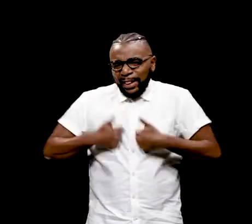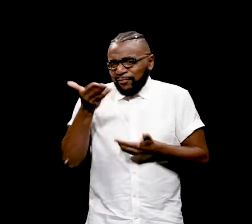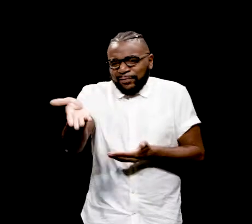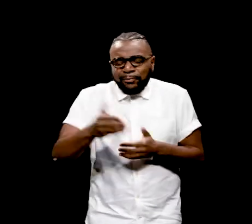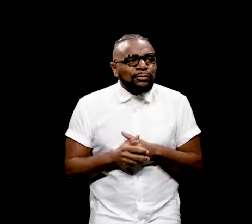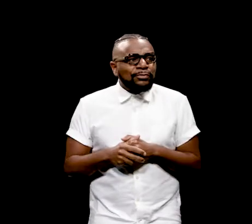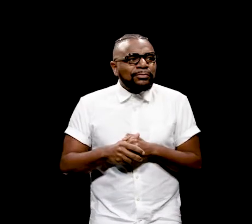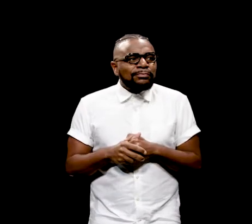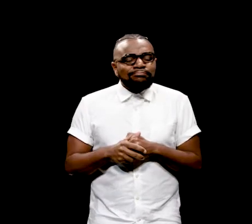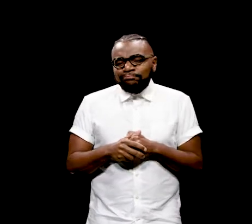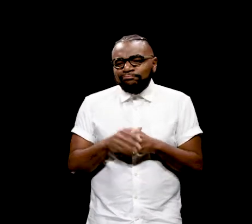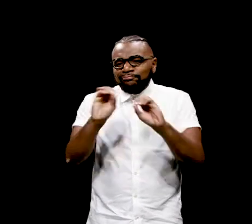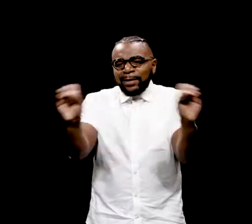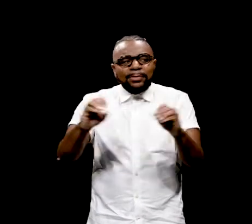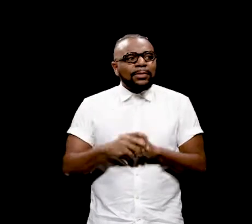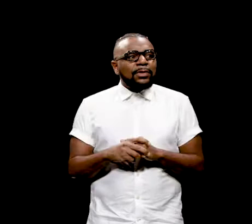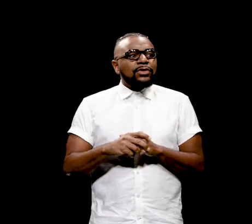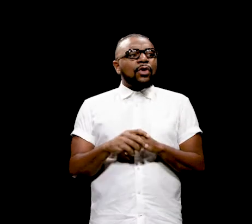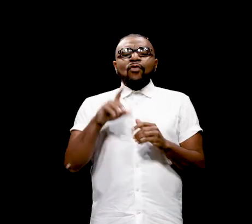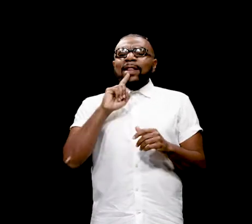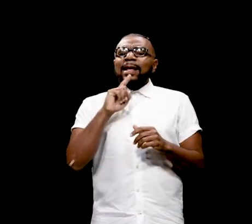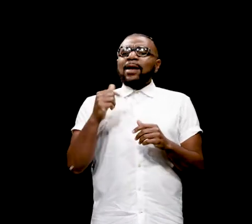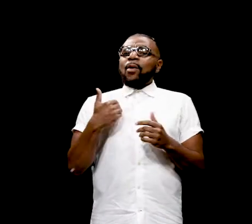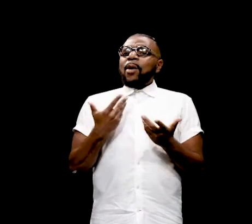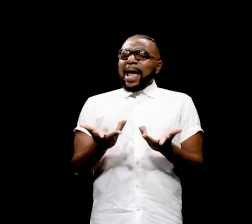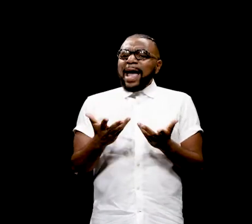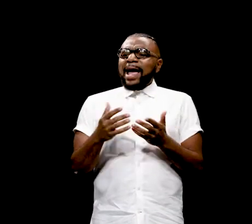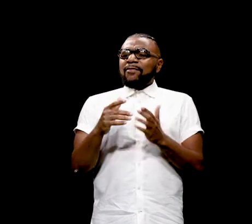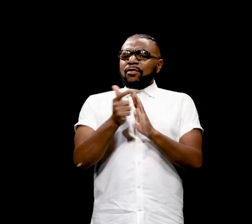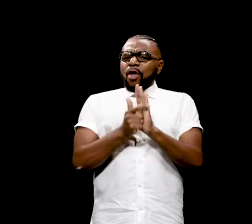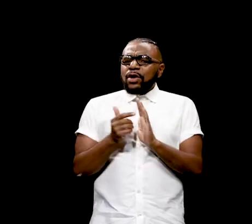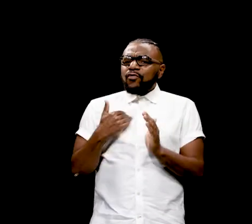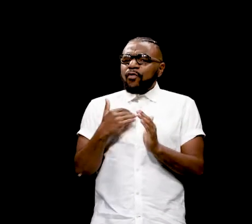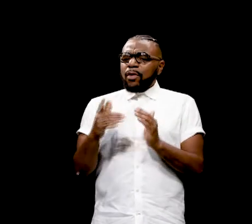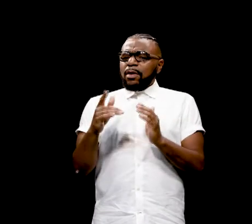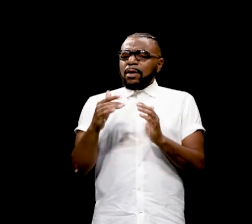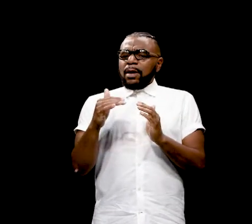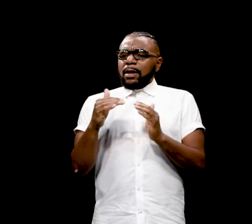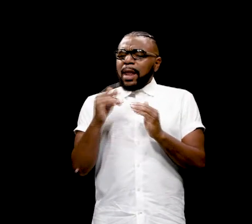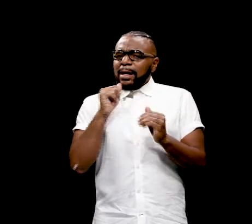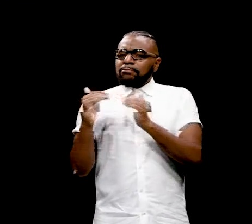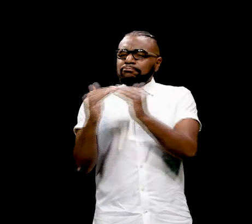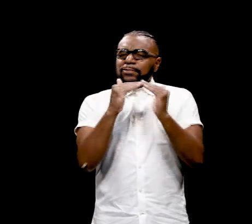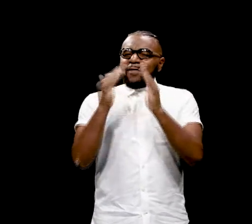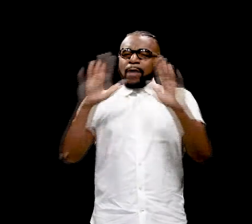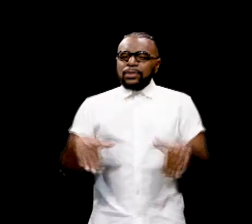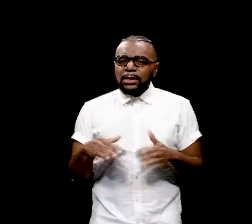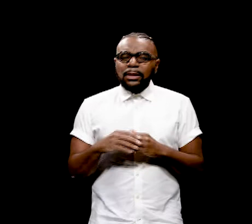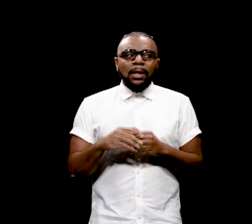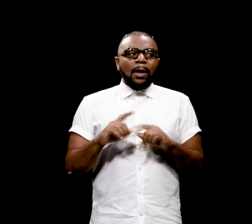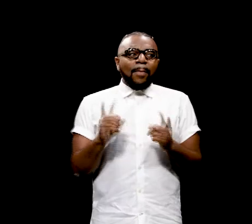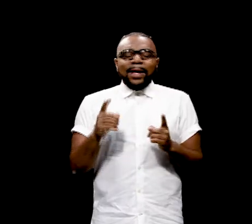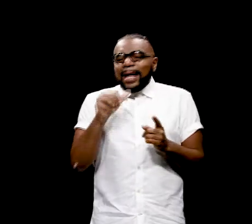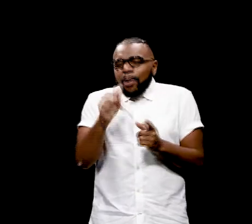of subsidized, regulated, capital A affordable housing, it can serve only a tiny fraction of the needs of Black Portlanders who